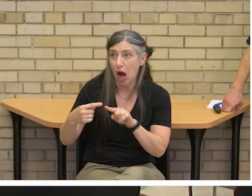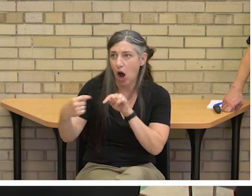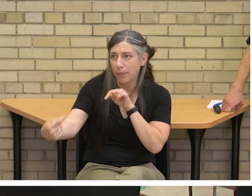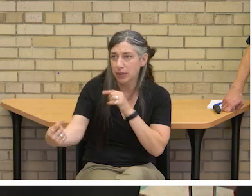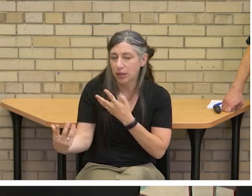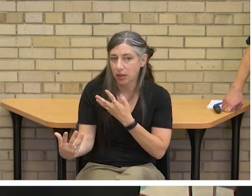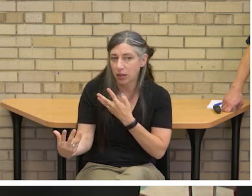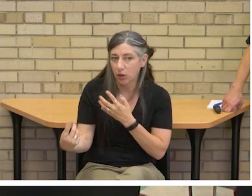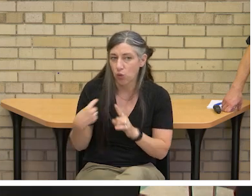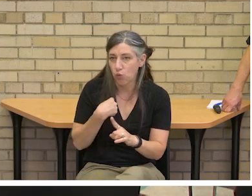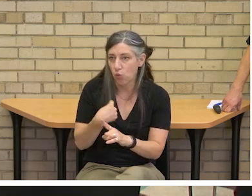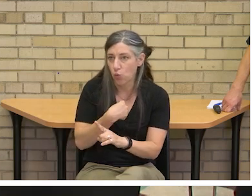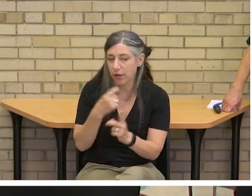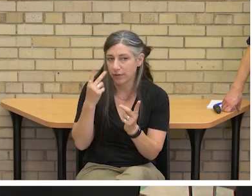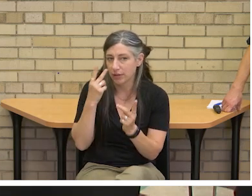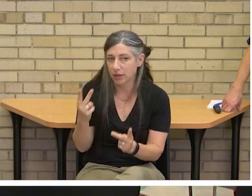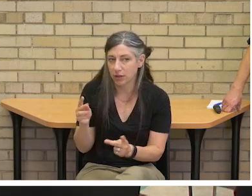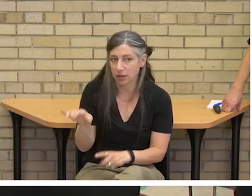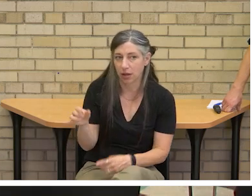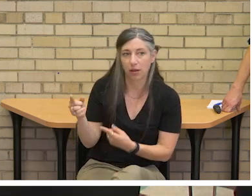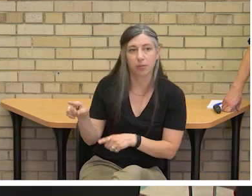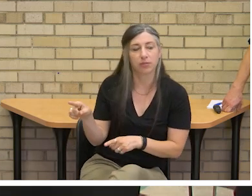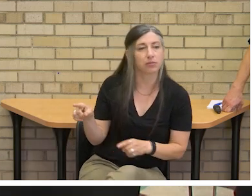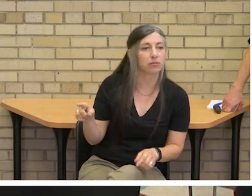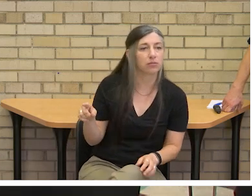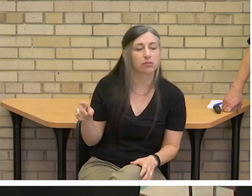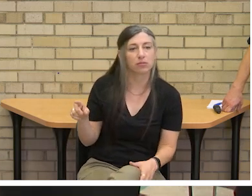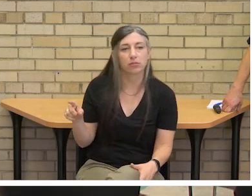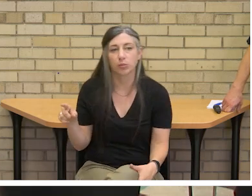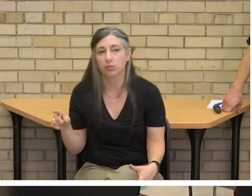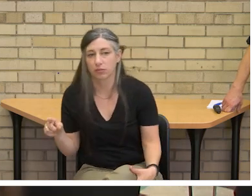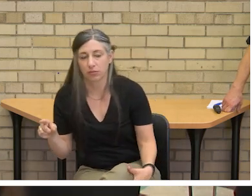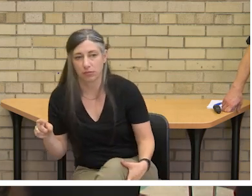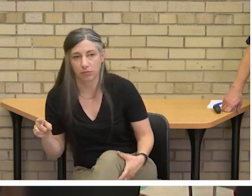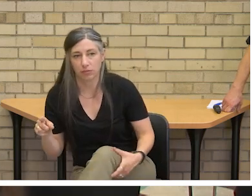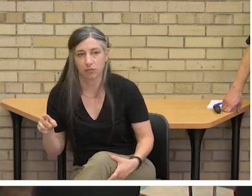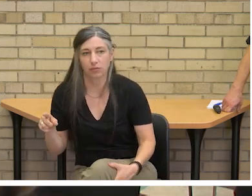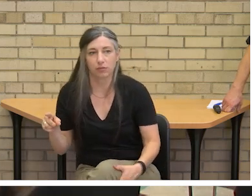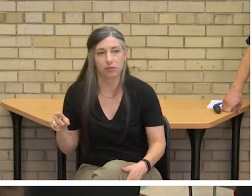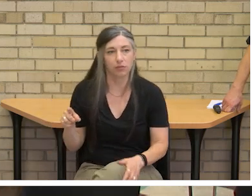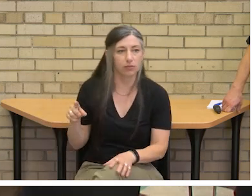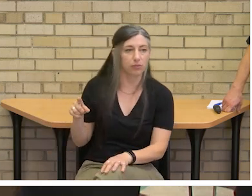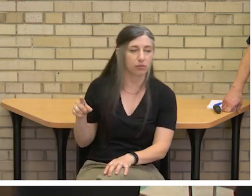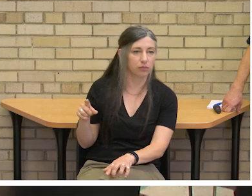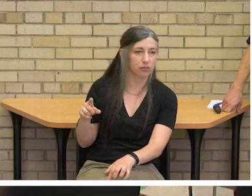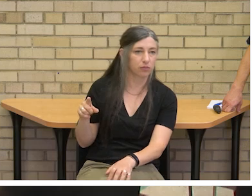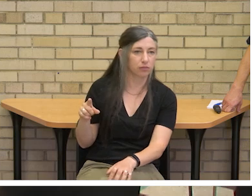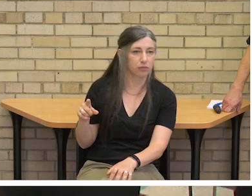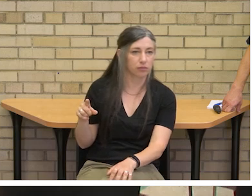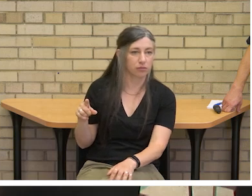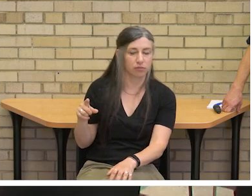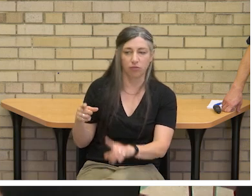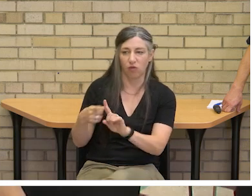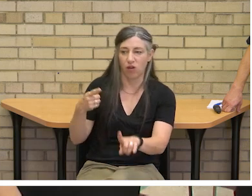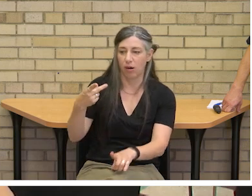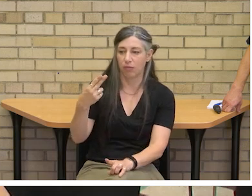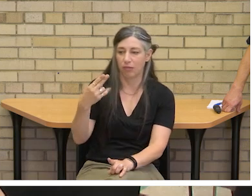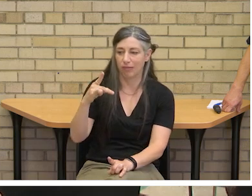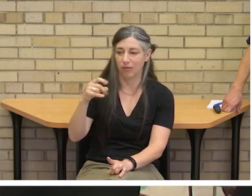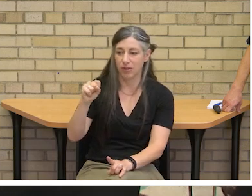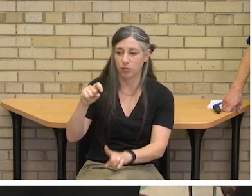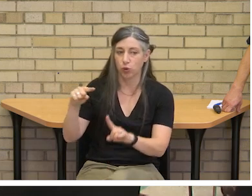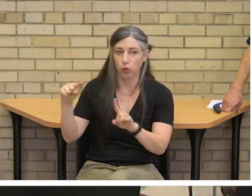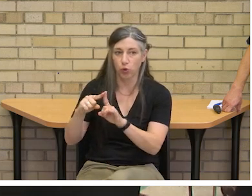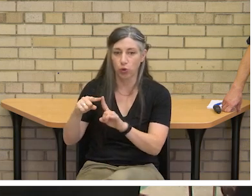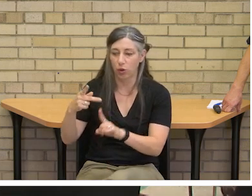because we've seen on the bridge from Phipps to the Panther Hollow Bridge that